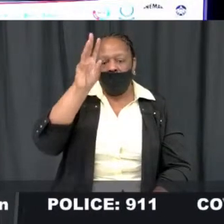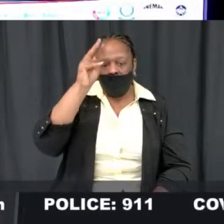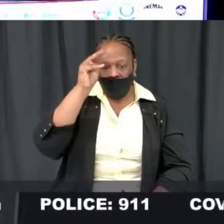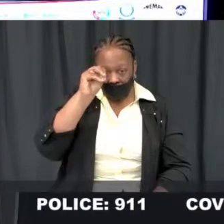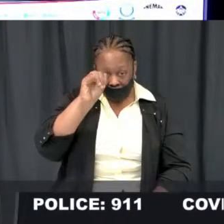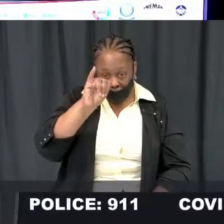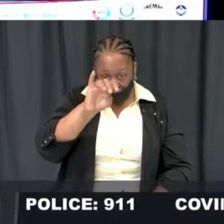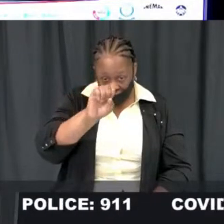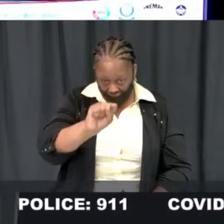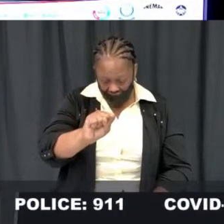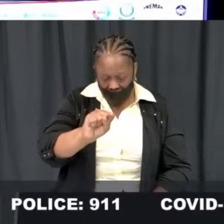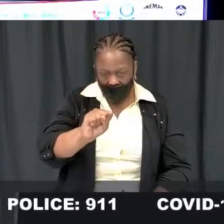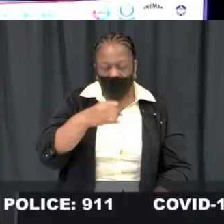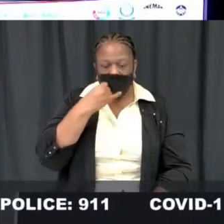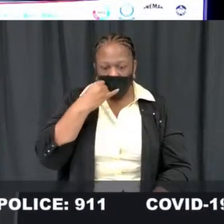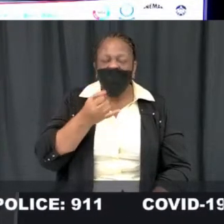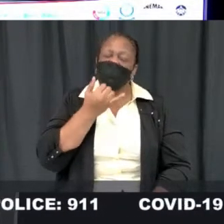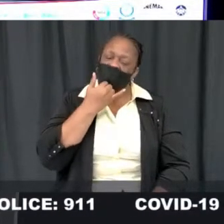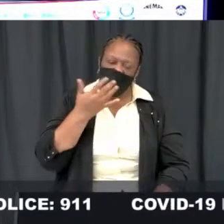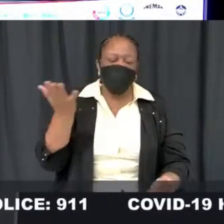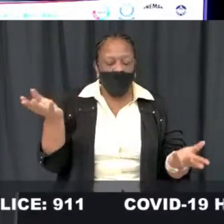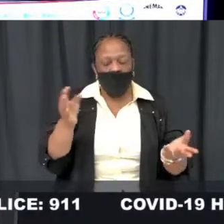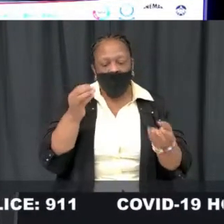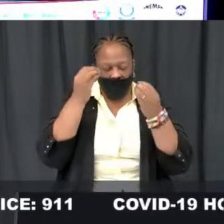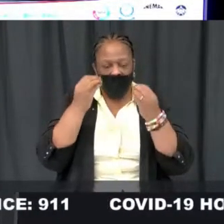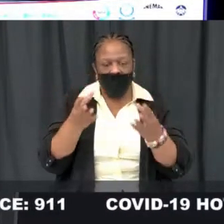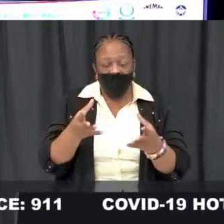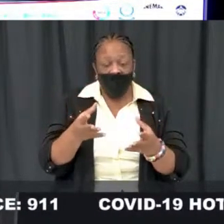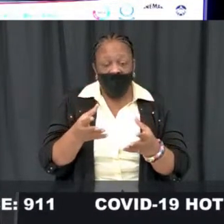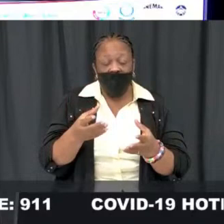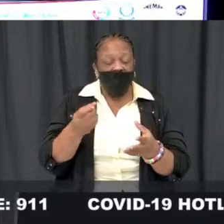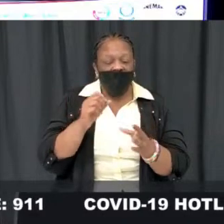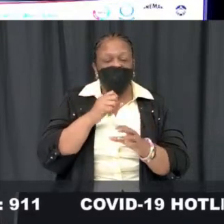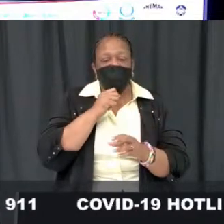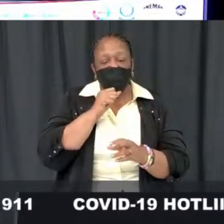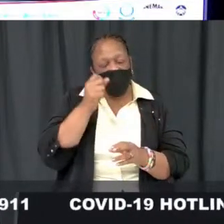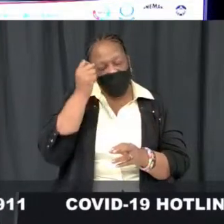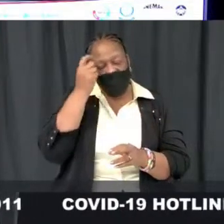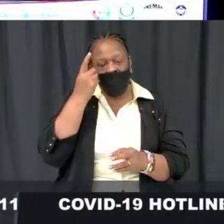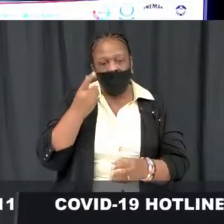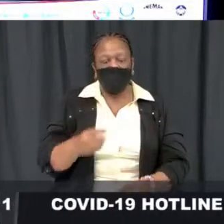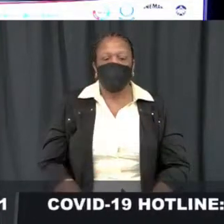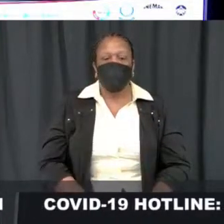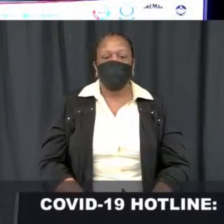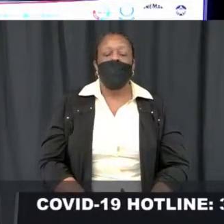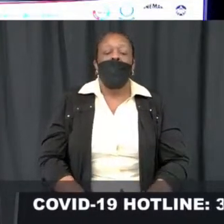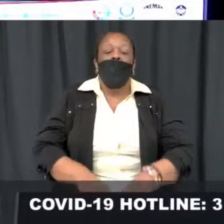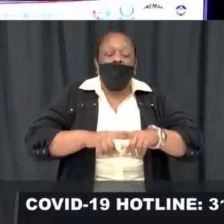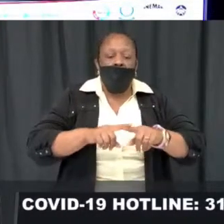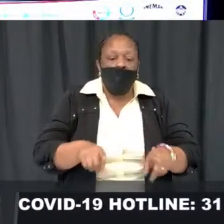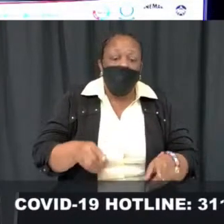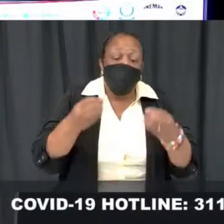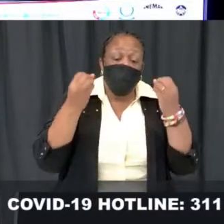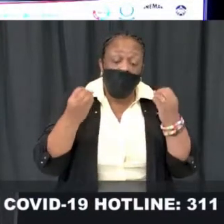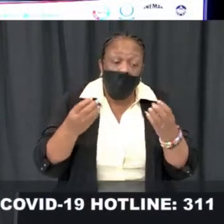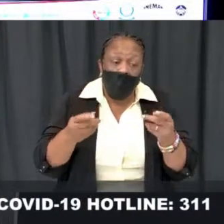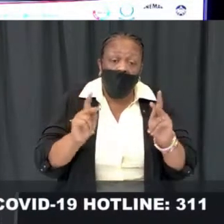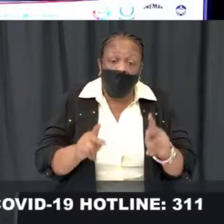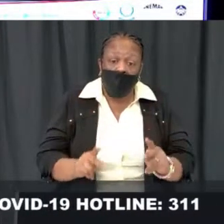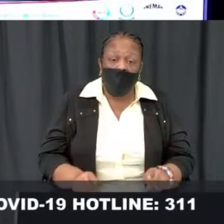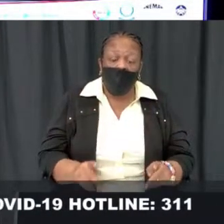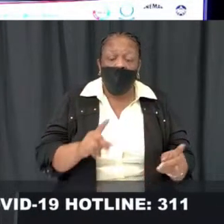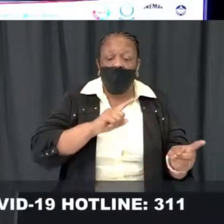intended to create confusion, intended to create mayhem within